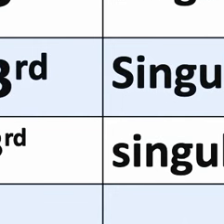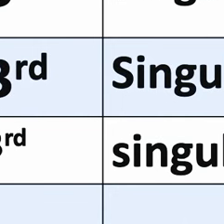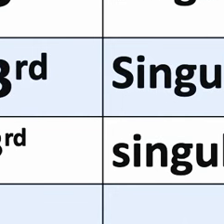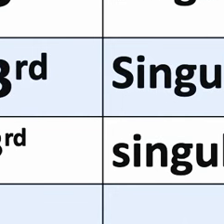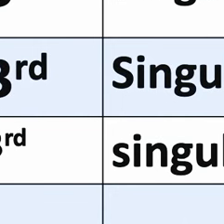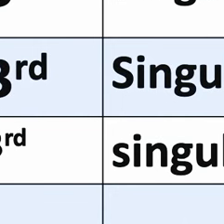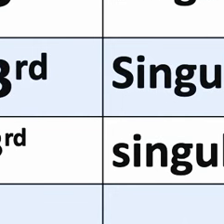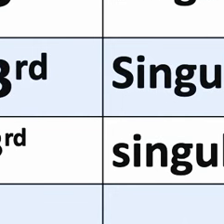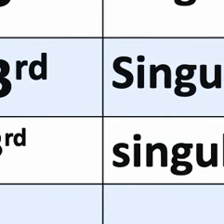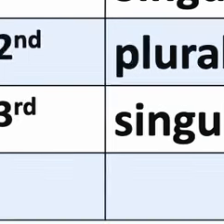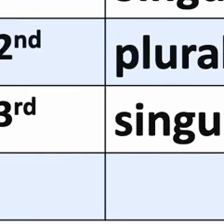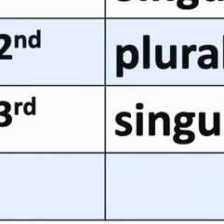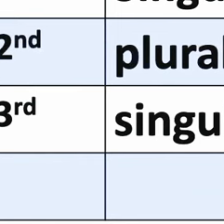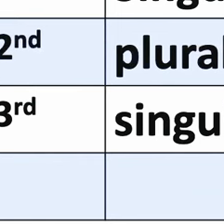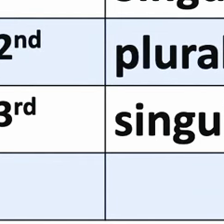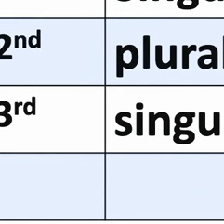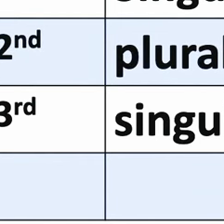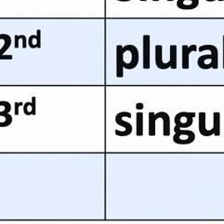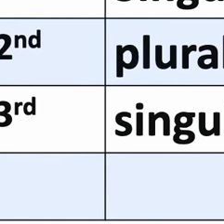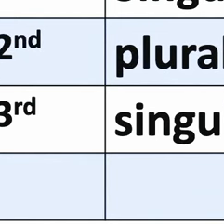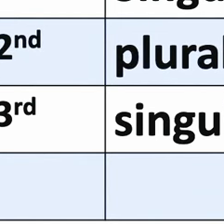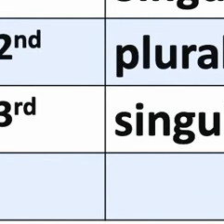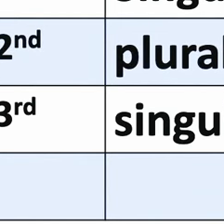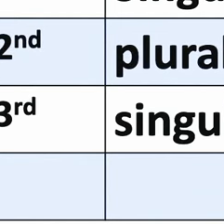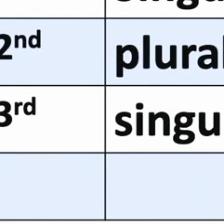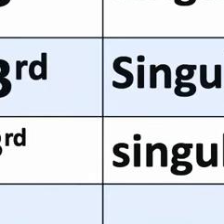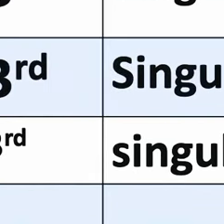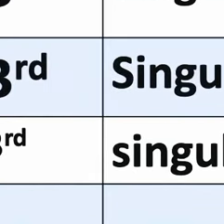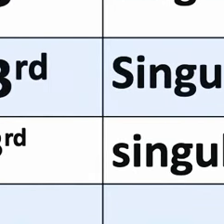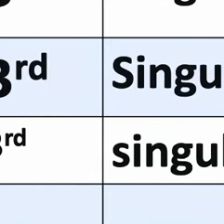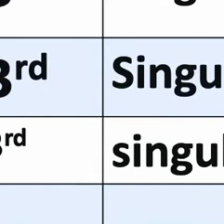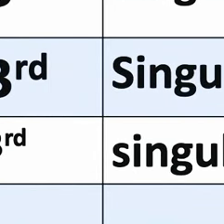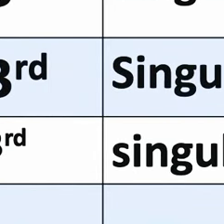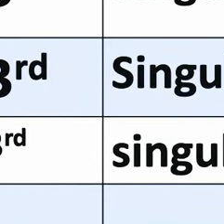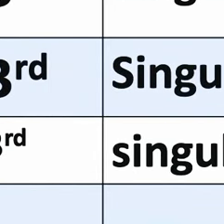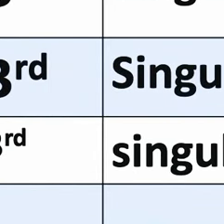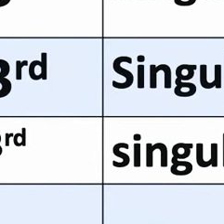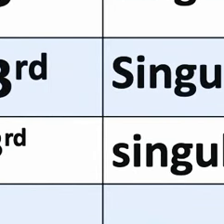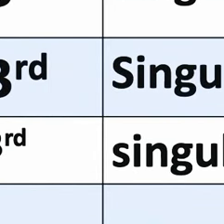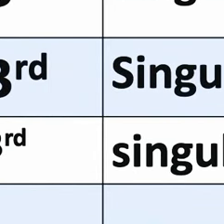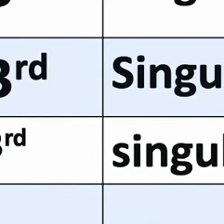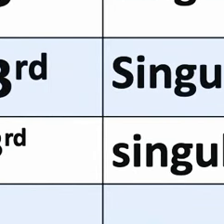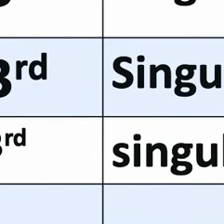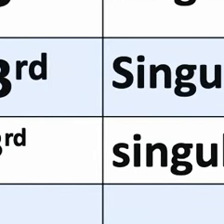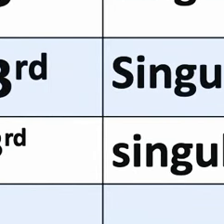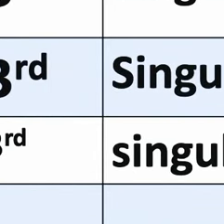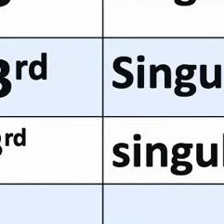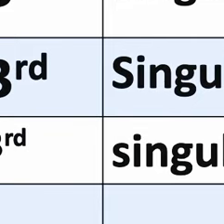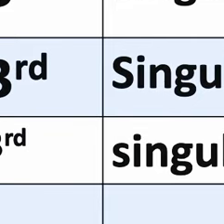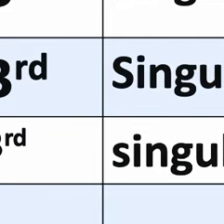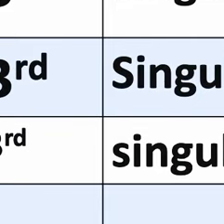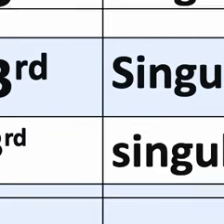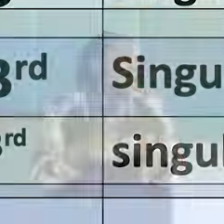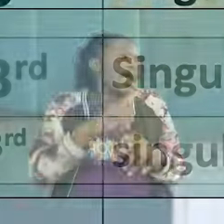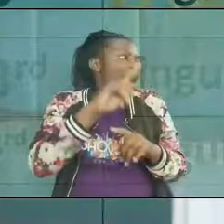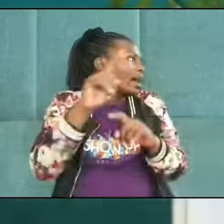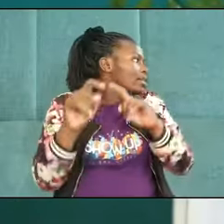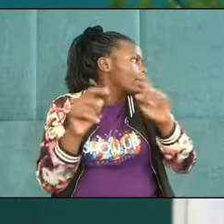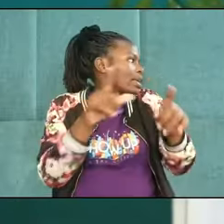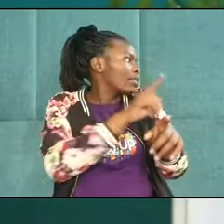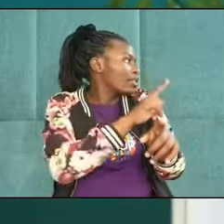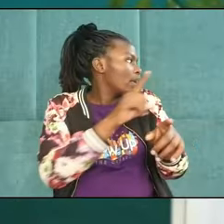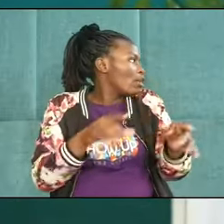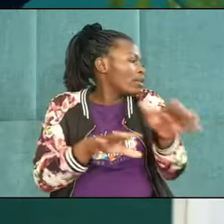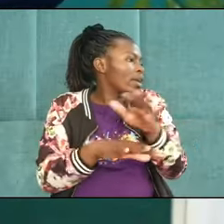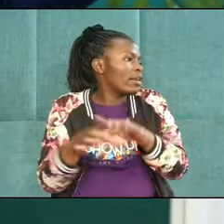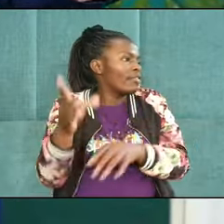have learned previously that this is in the imperative mood. So we are to be asking the Lord every day.